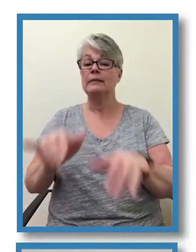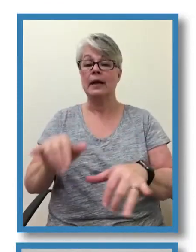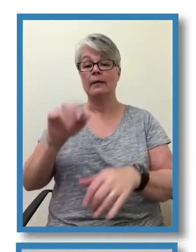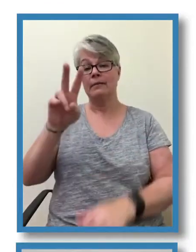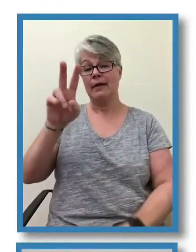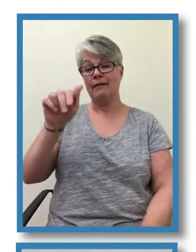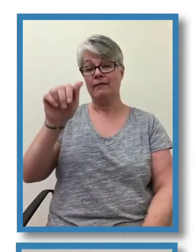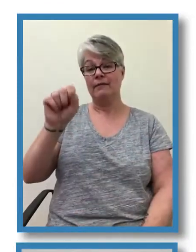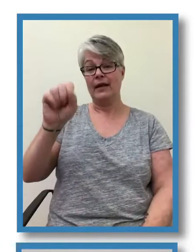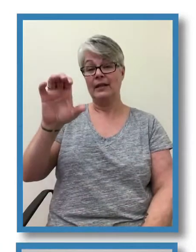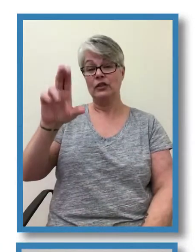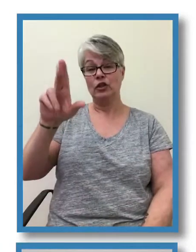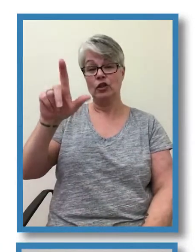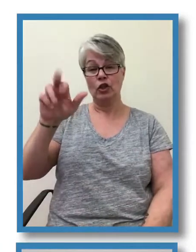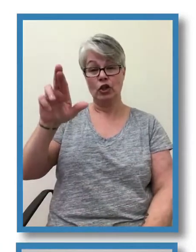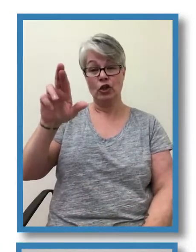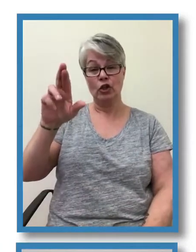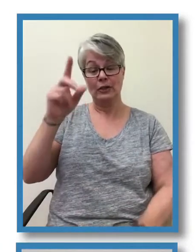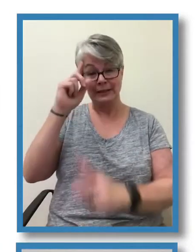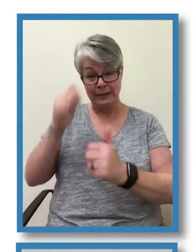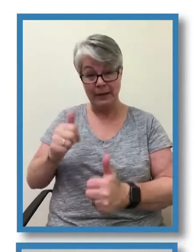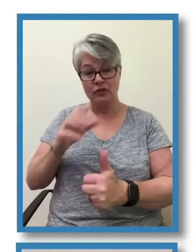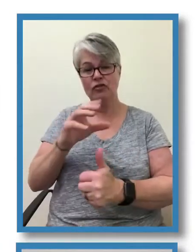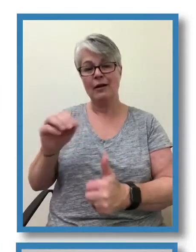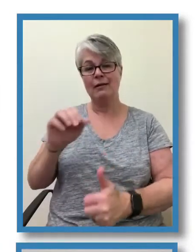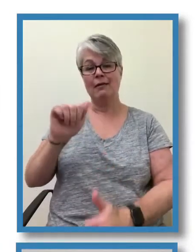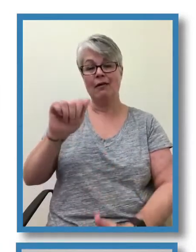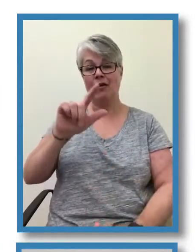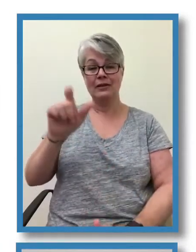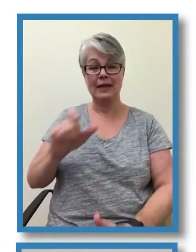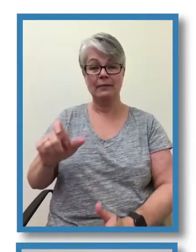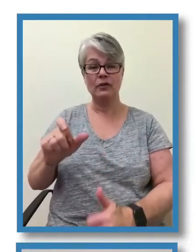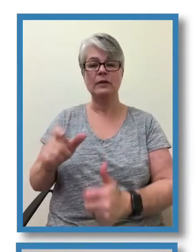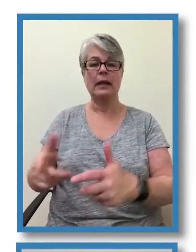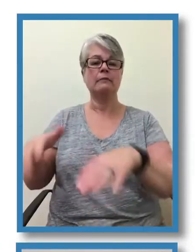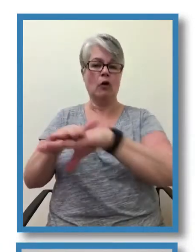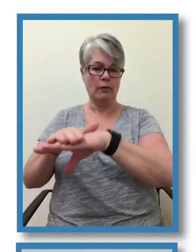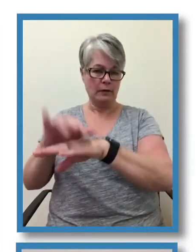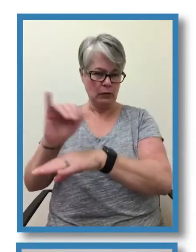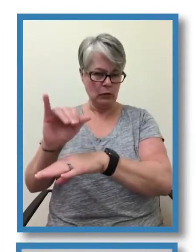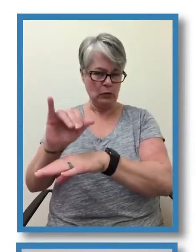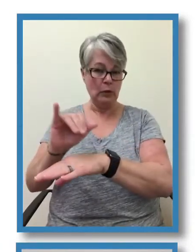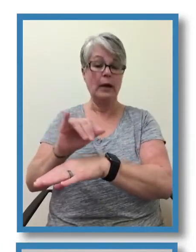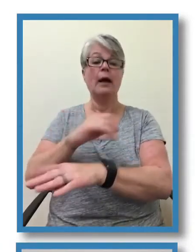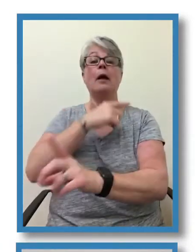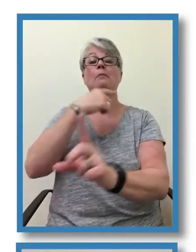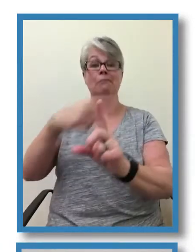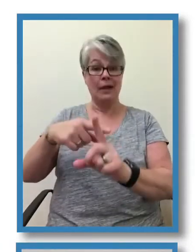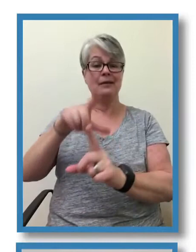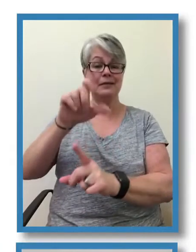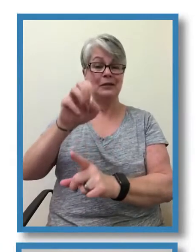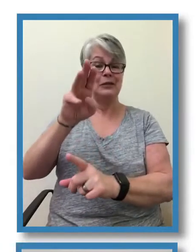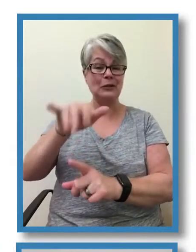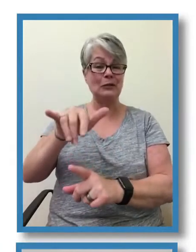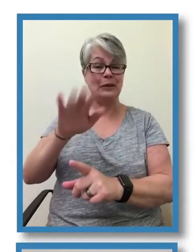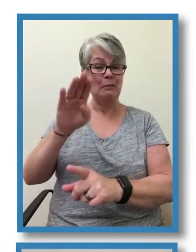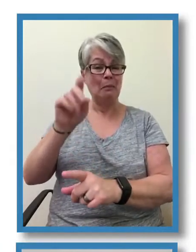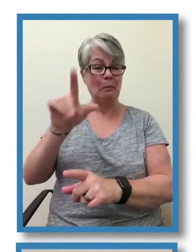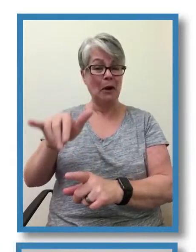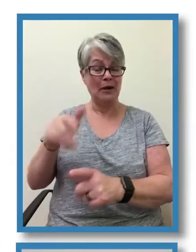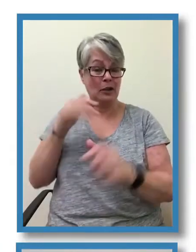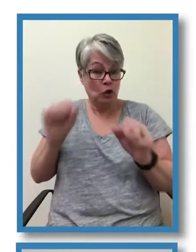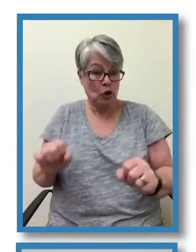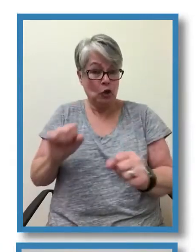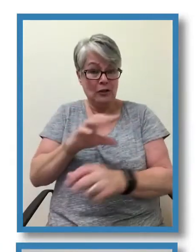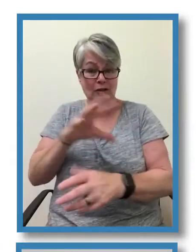the diagnosis really quite complicated, and again is very dependent on the history that you as family members